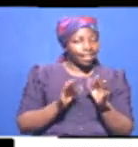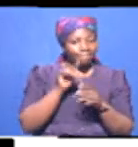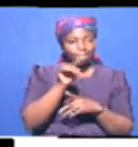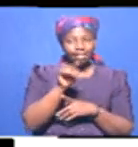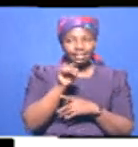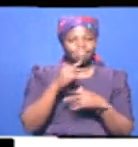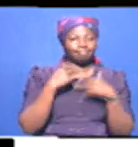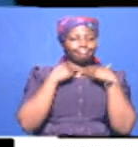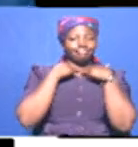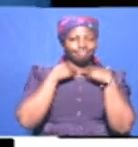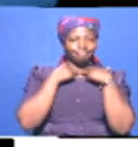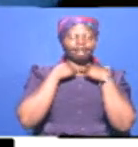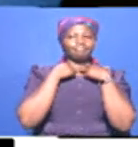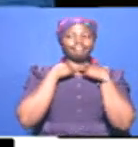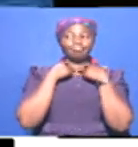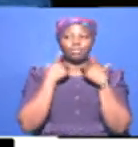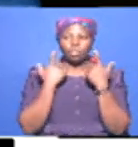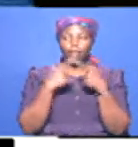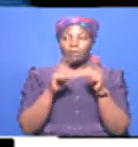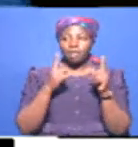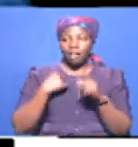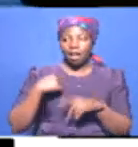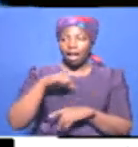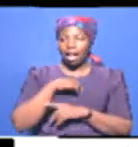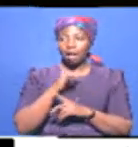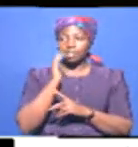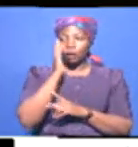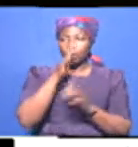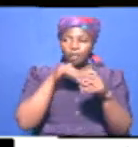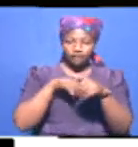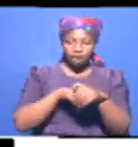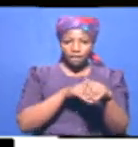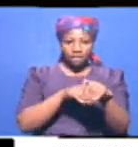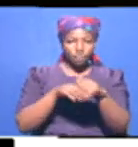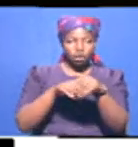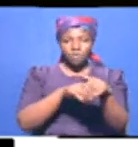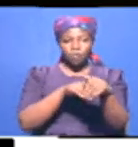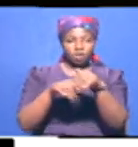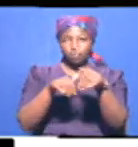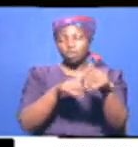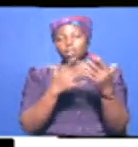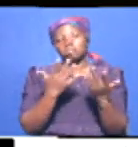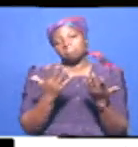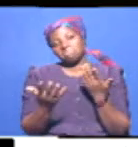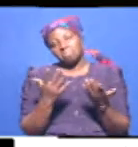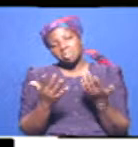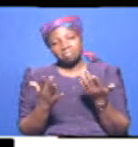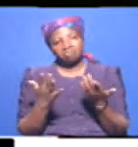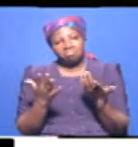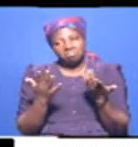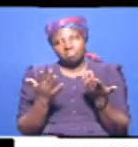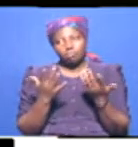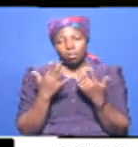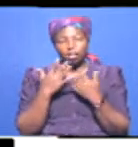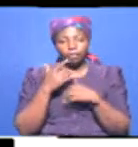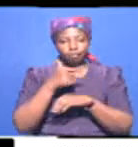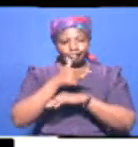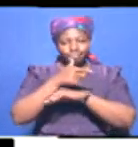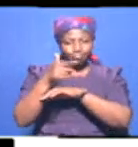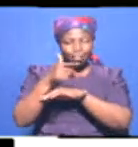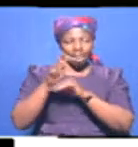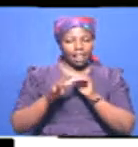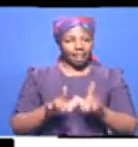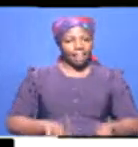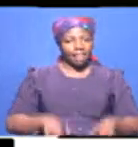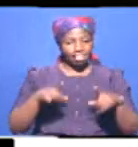deadlock, but we'll be clearly following on the events here and probably cover the event live once they're